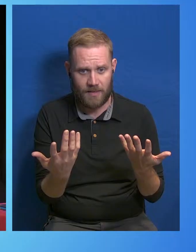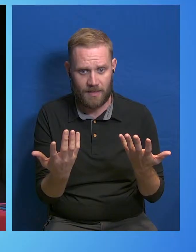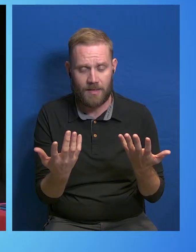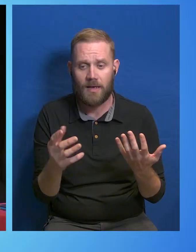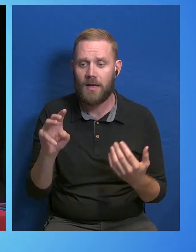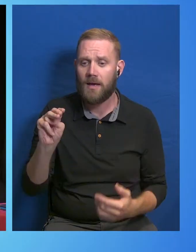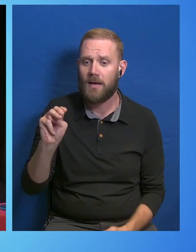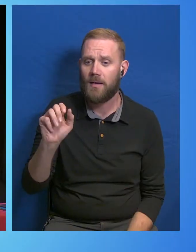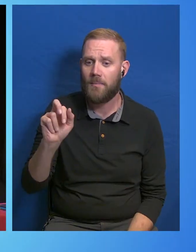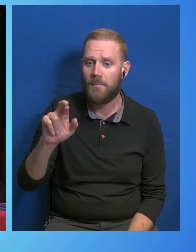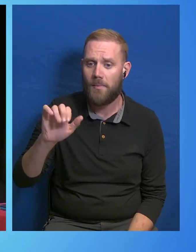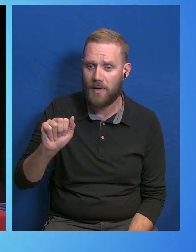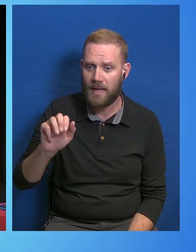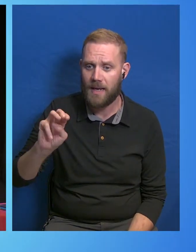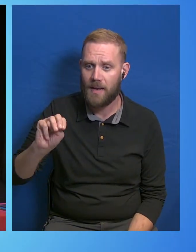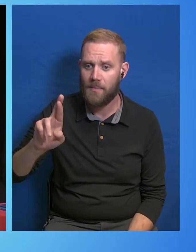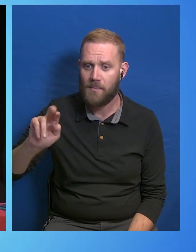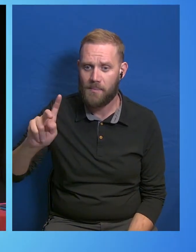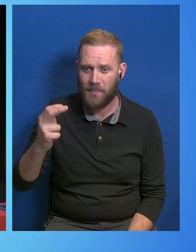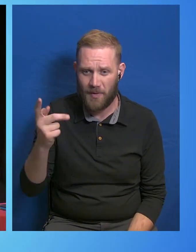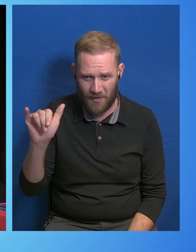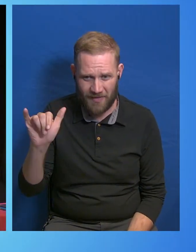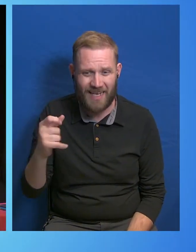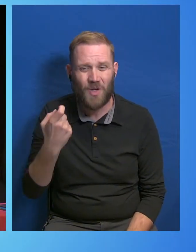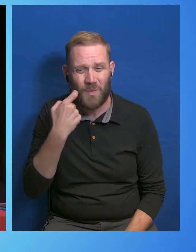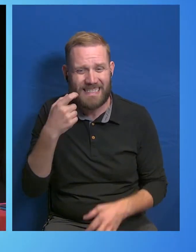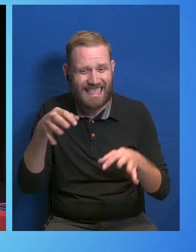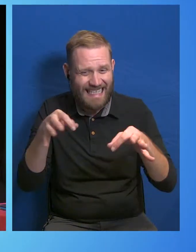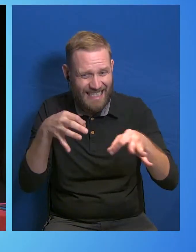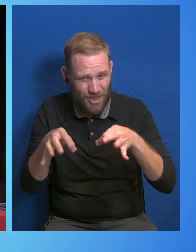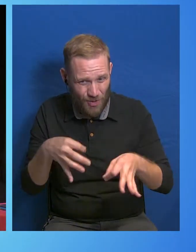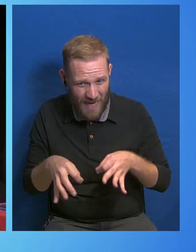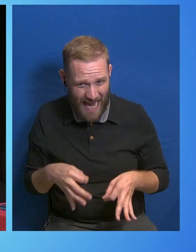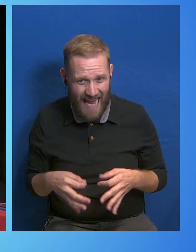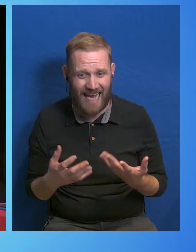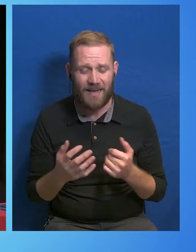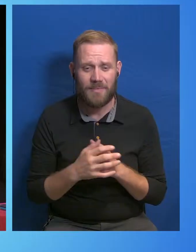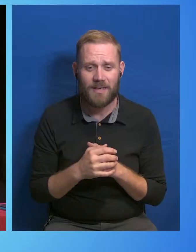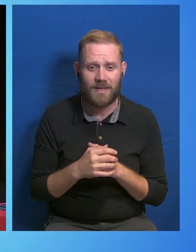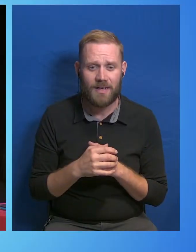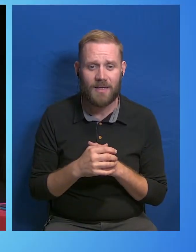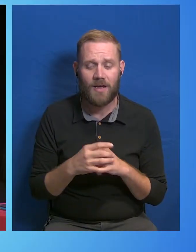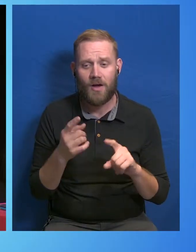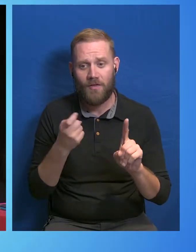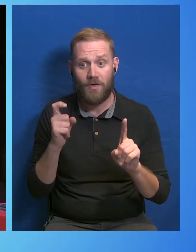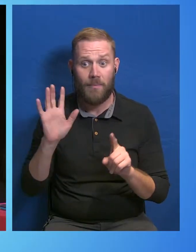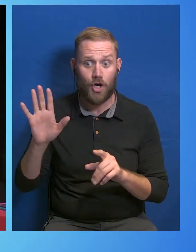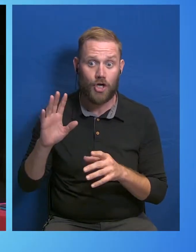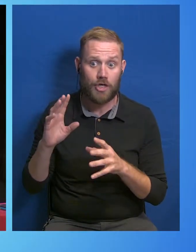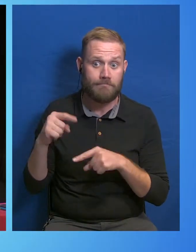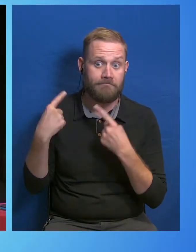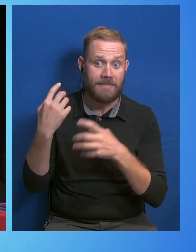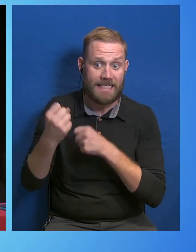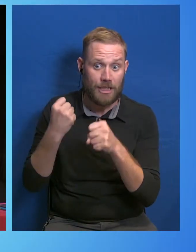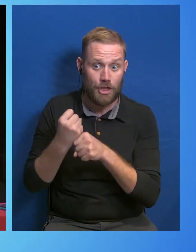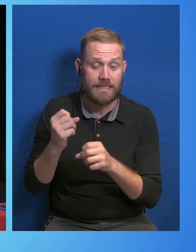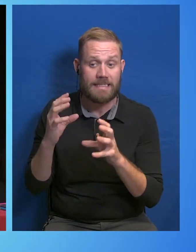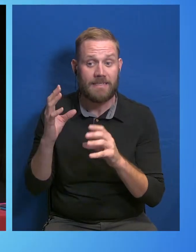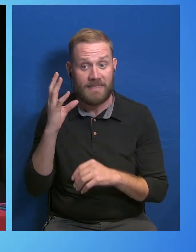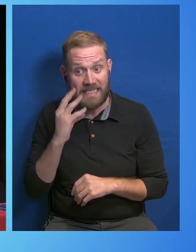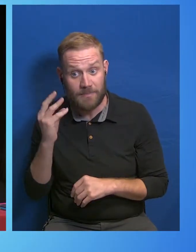that Maria Murphy has just described from her years of experience with the